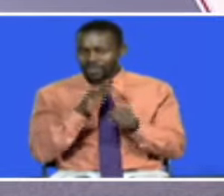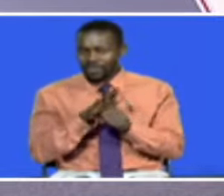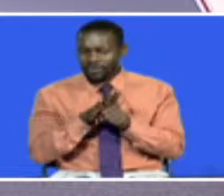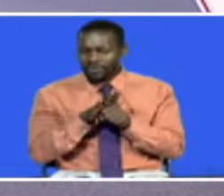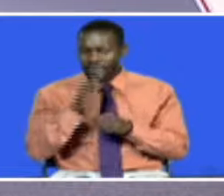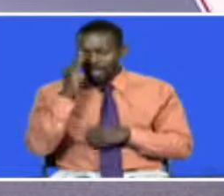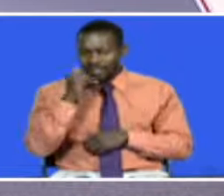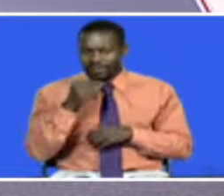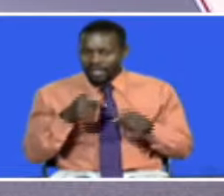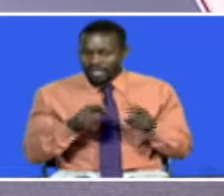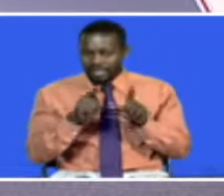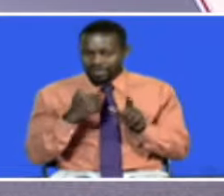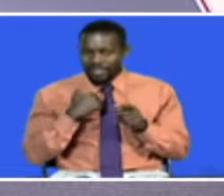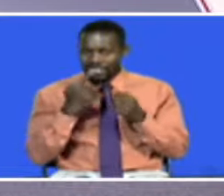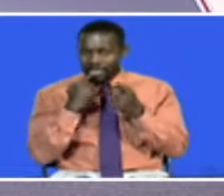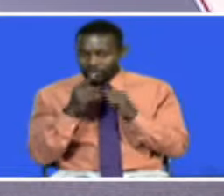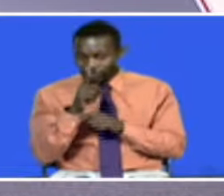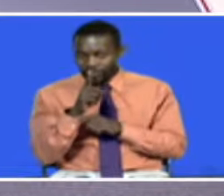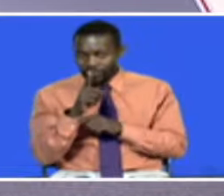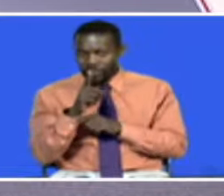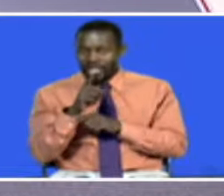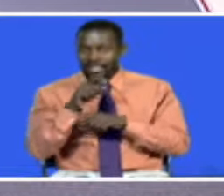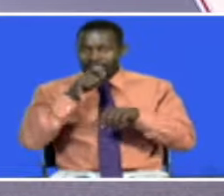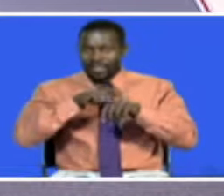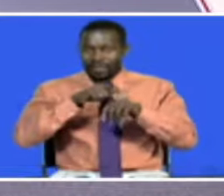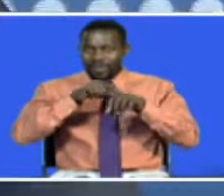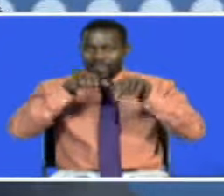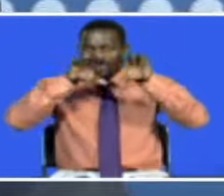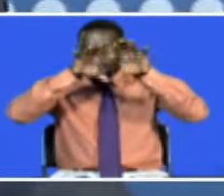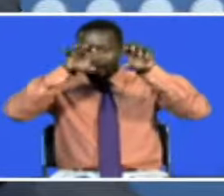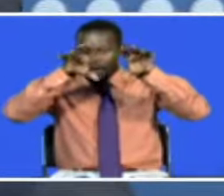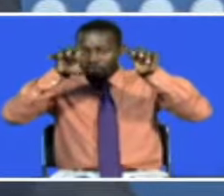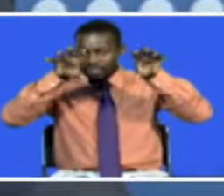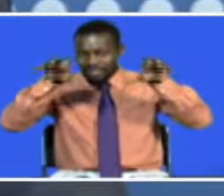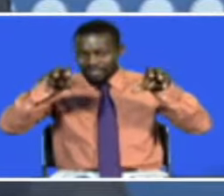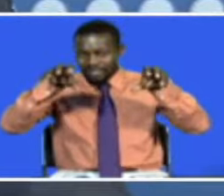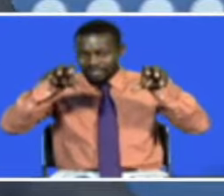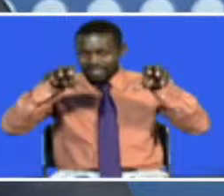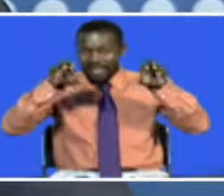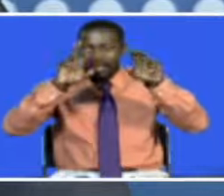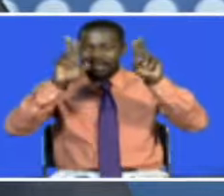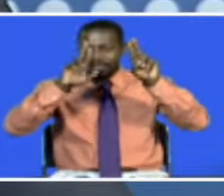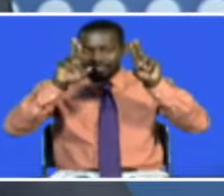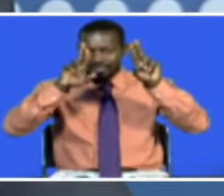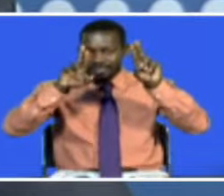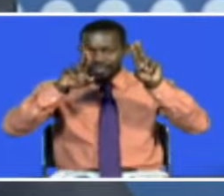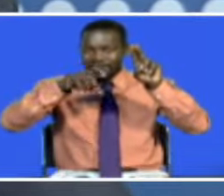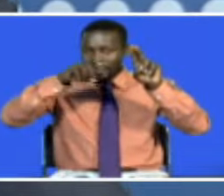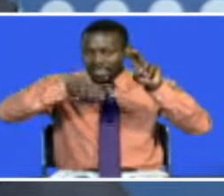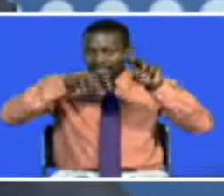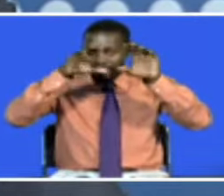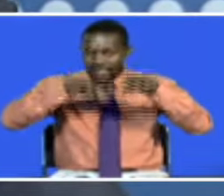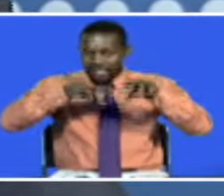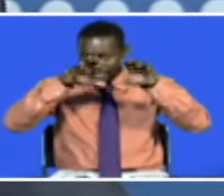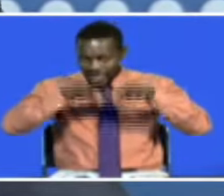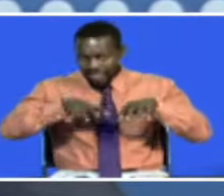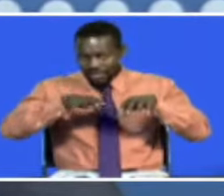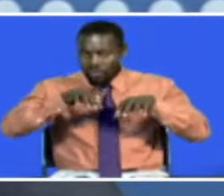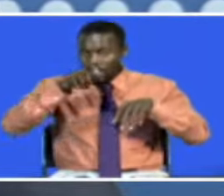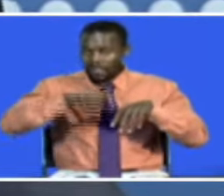You know, let me tell you, when the clouds gather and they darken, it must rain. Now, there's something that this country needs